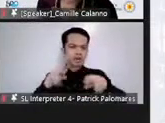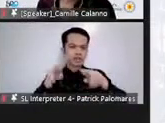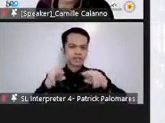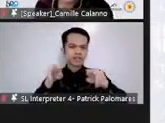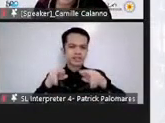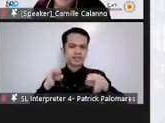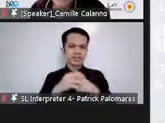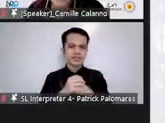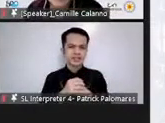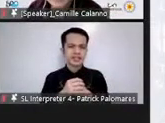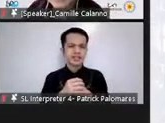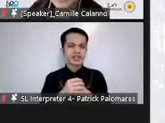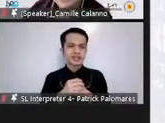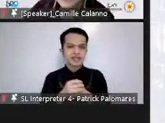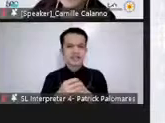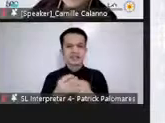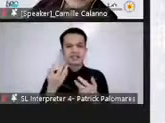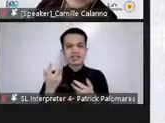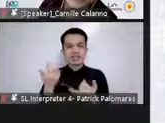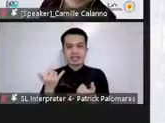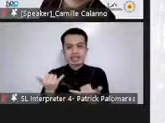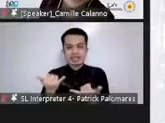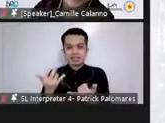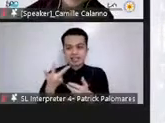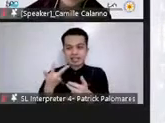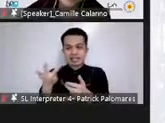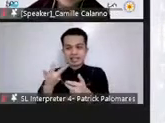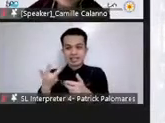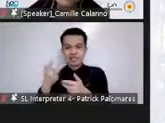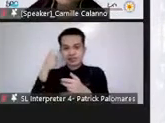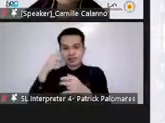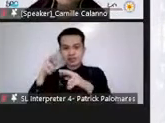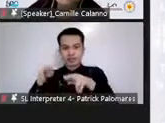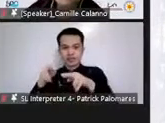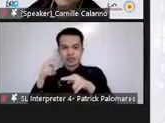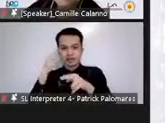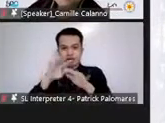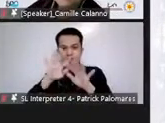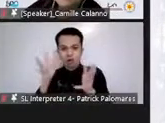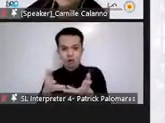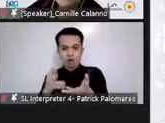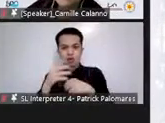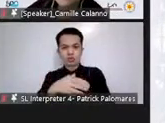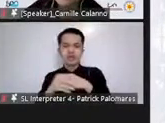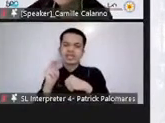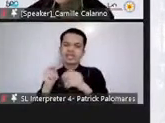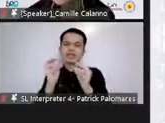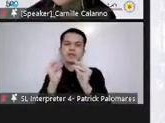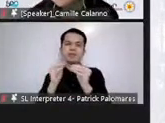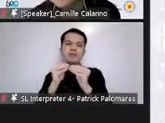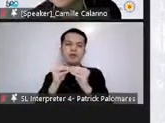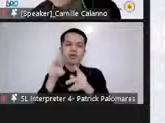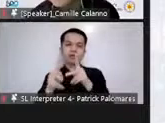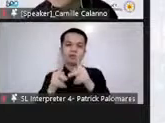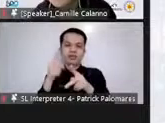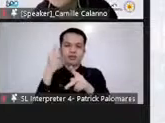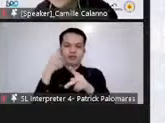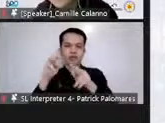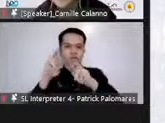But there's only three of us in the division for the whole country. So we need more people to do research.